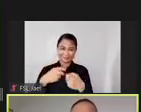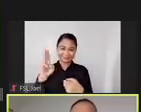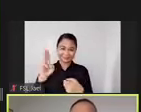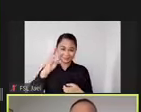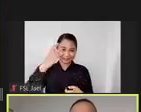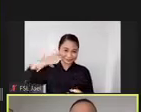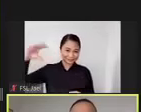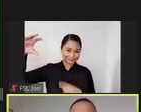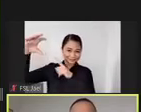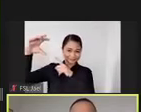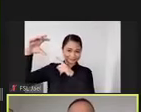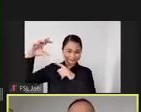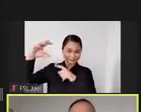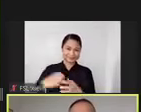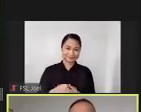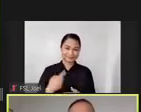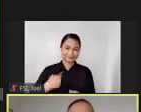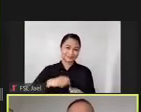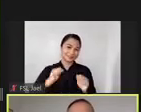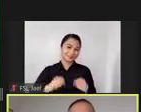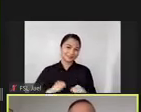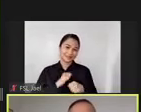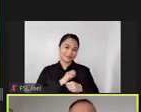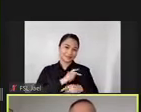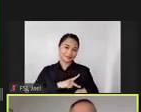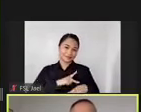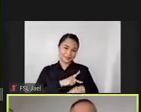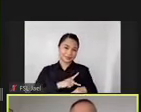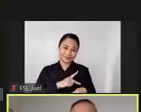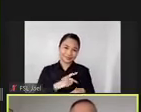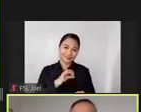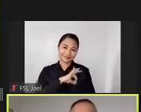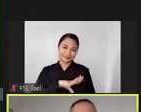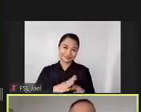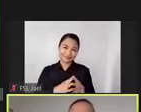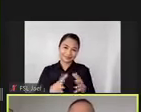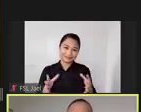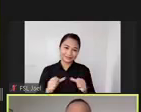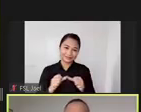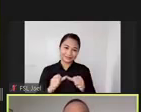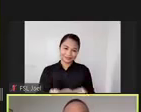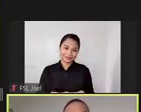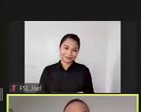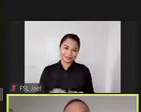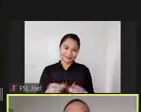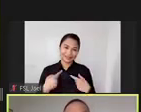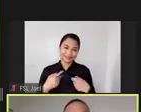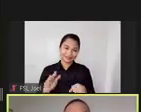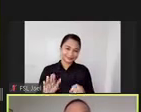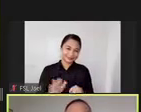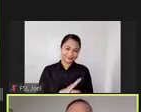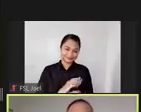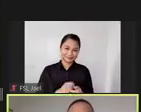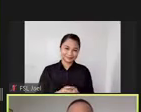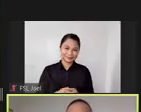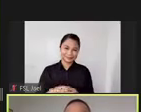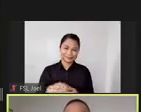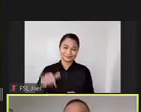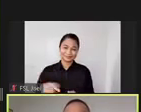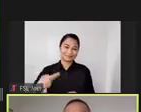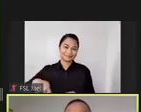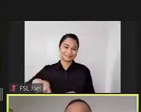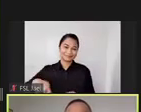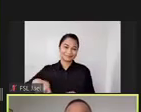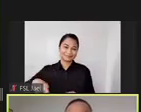potential. It's what drives them forward. In summary, I think there are many 3-0